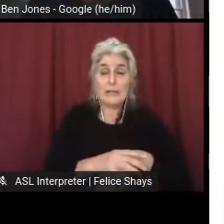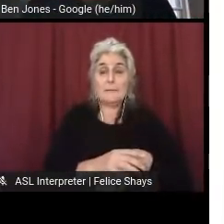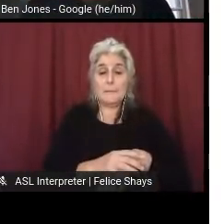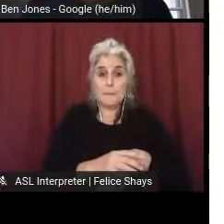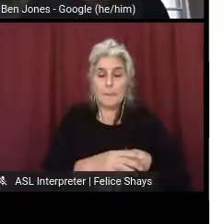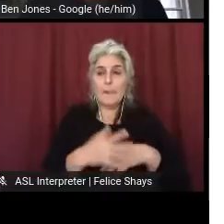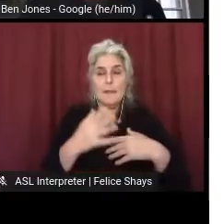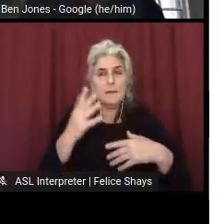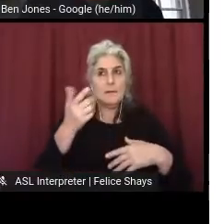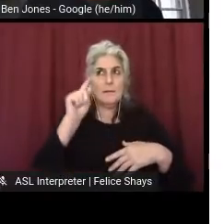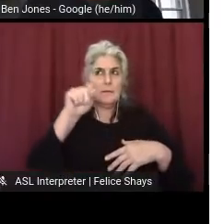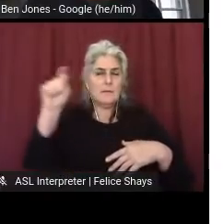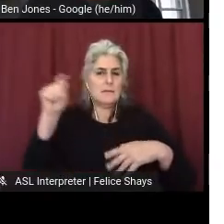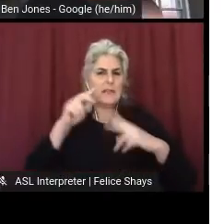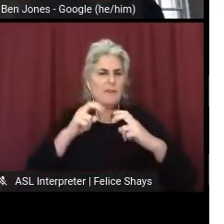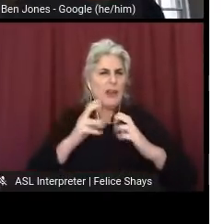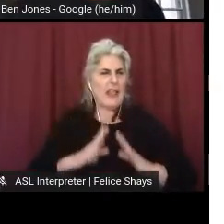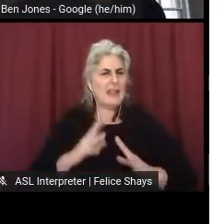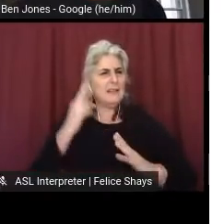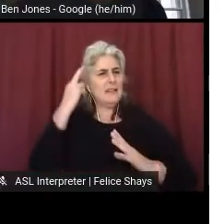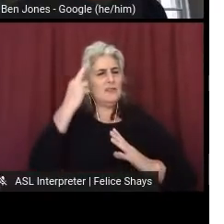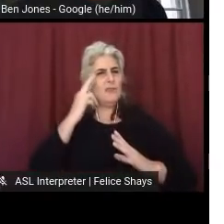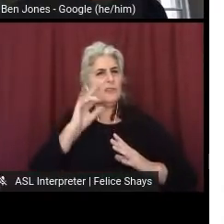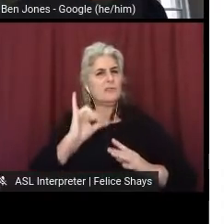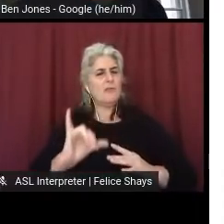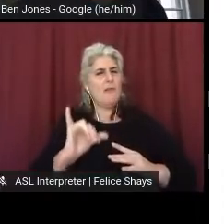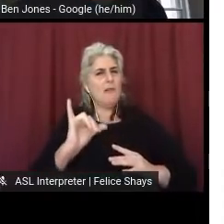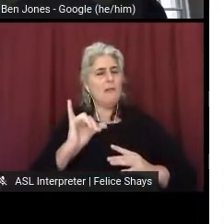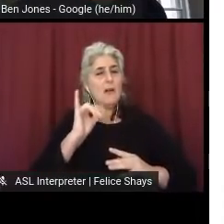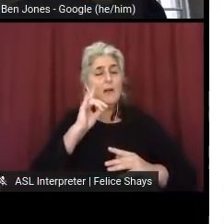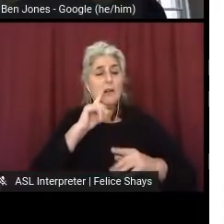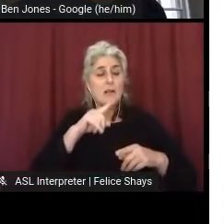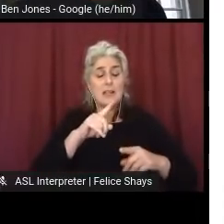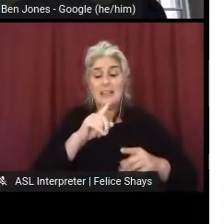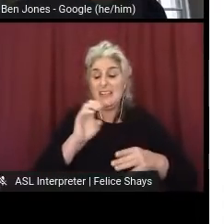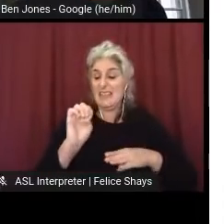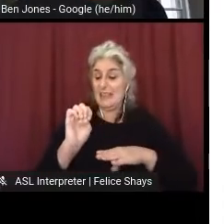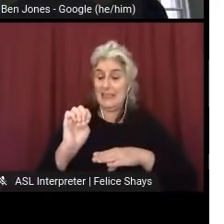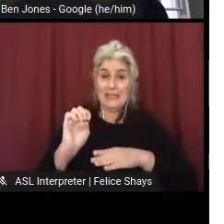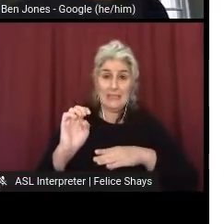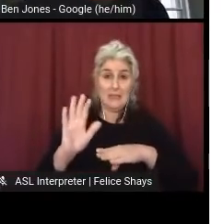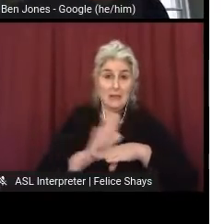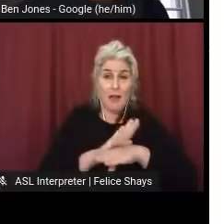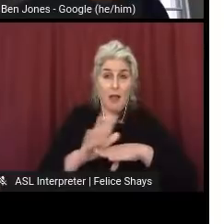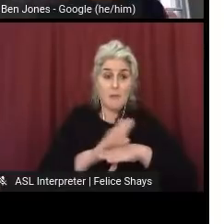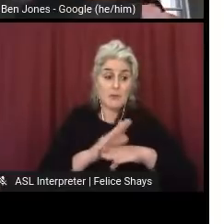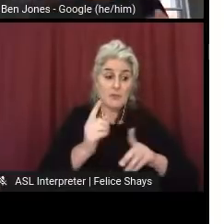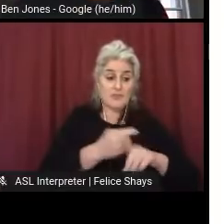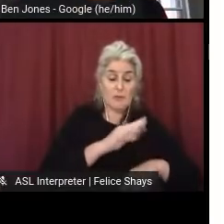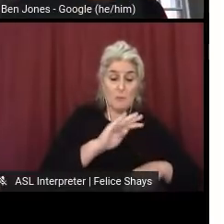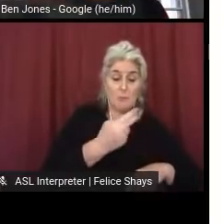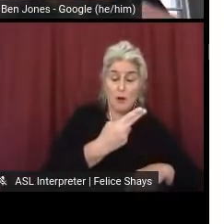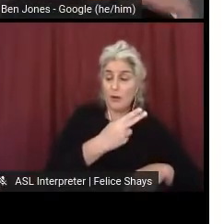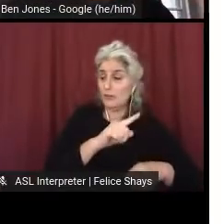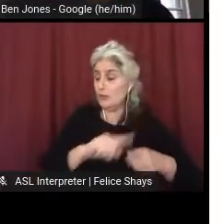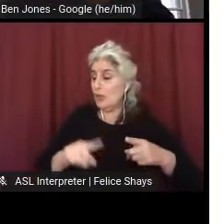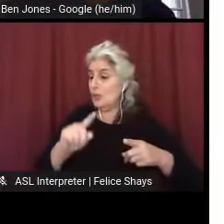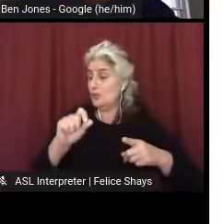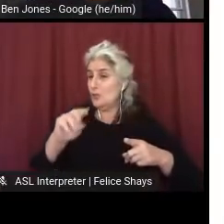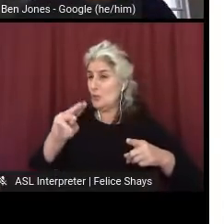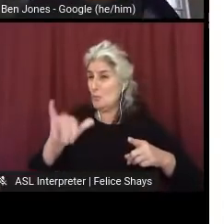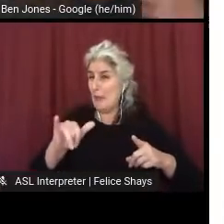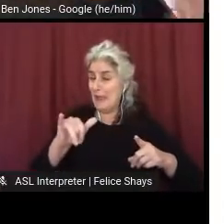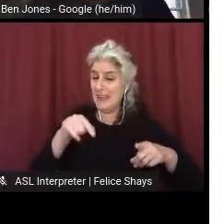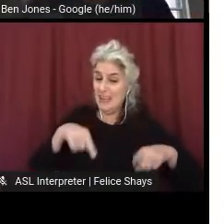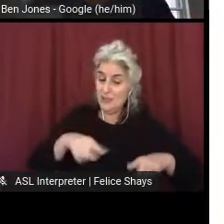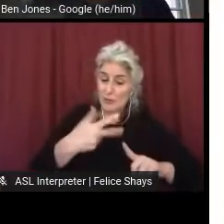some analysts noticed that there had been 10 years of progression in e-commerce between March and May. So in 3 months, we had